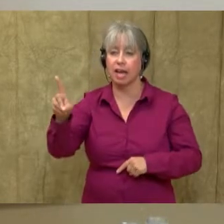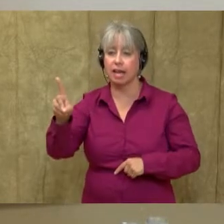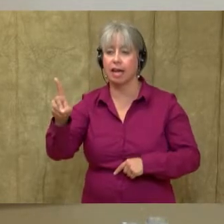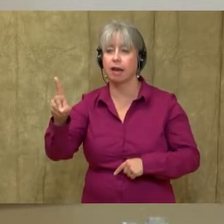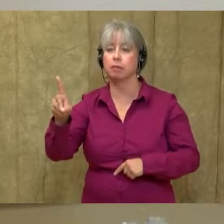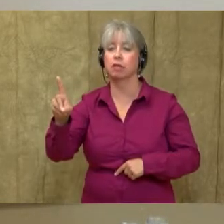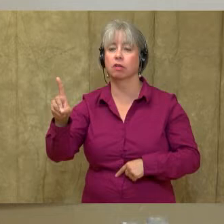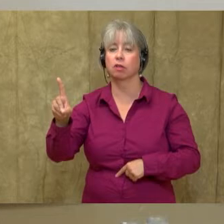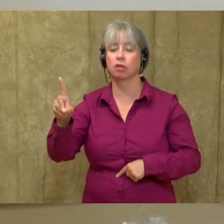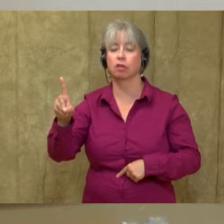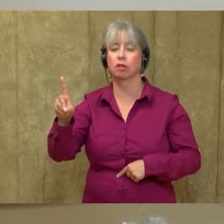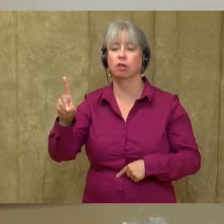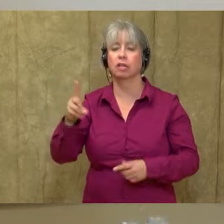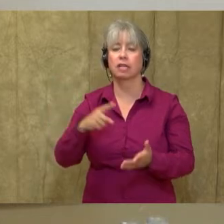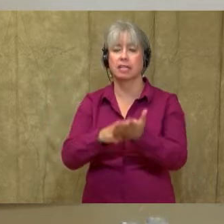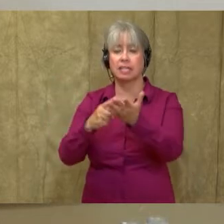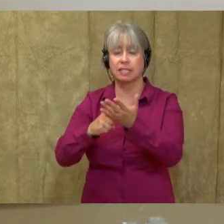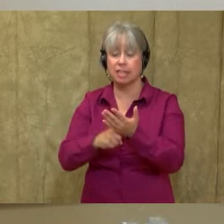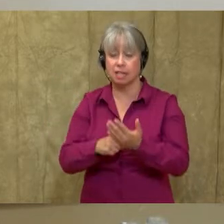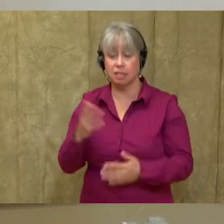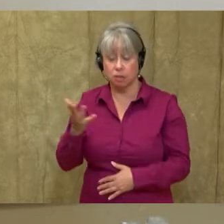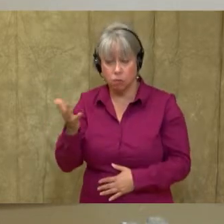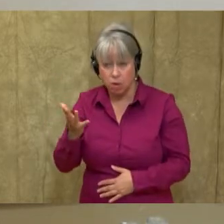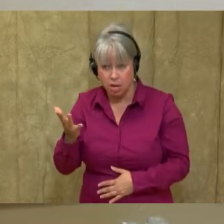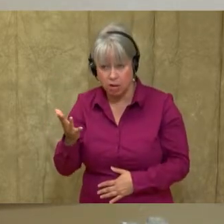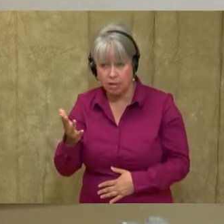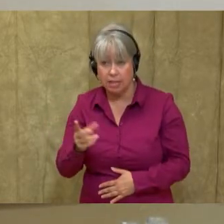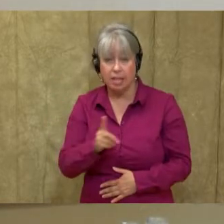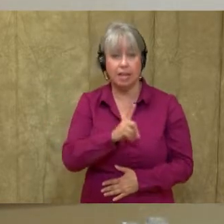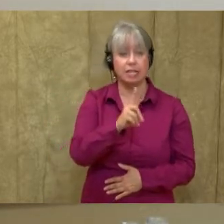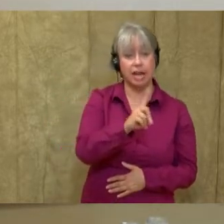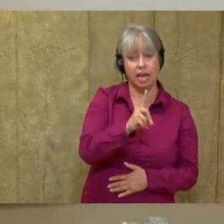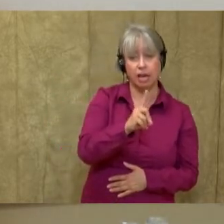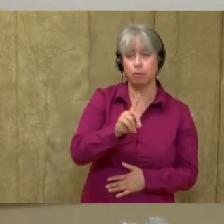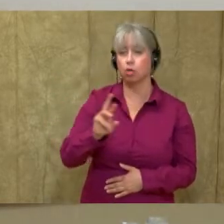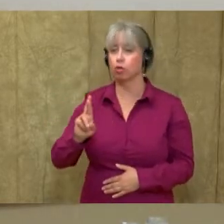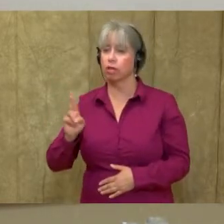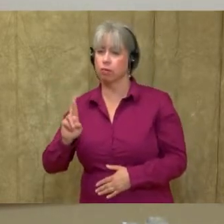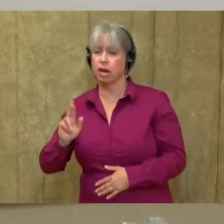then we're talking about the diameter or the radius?